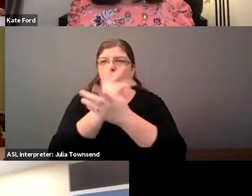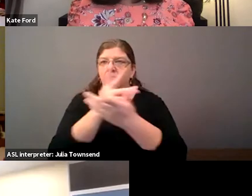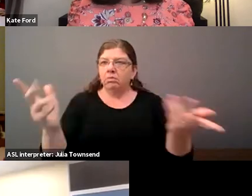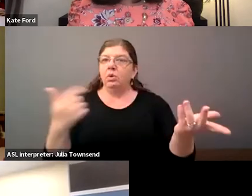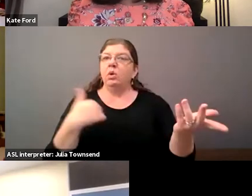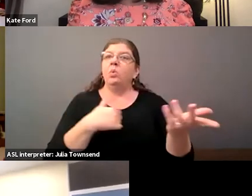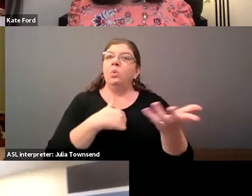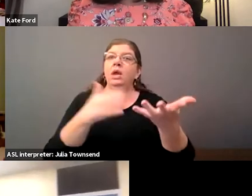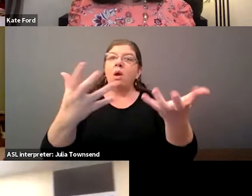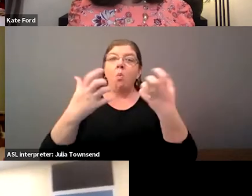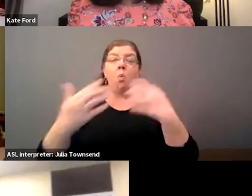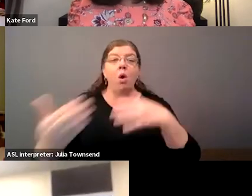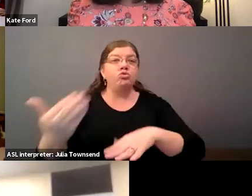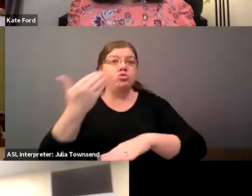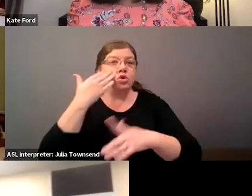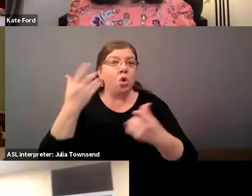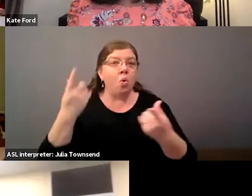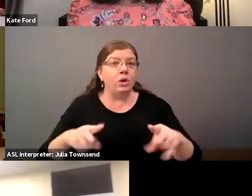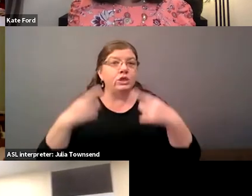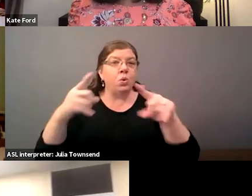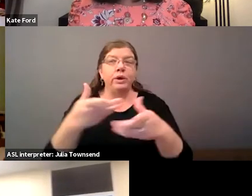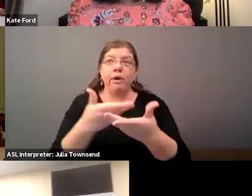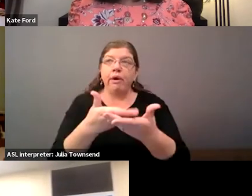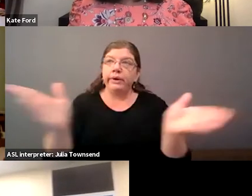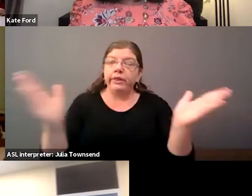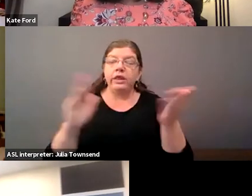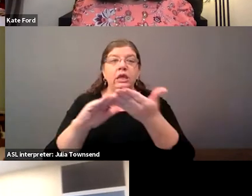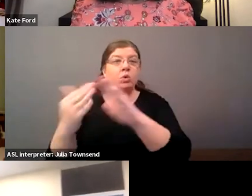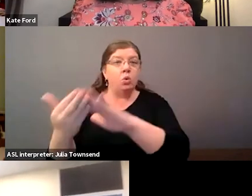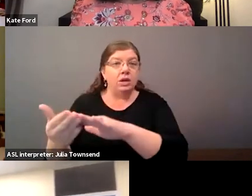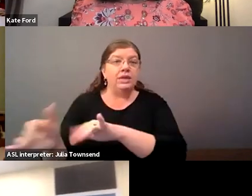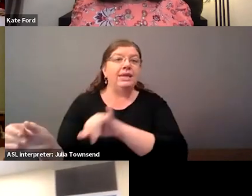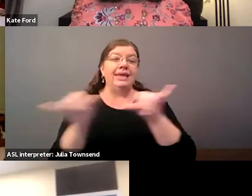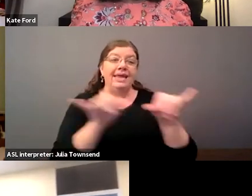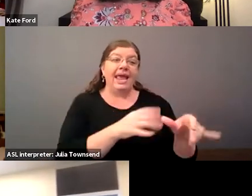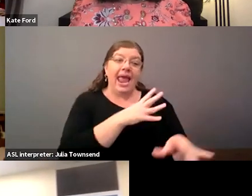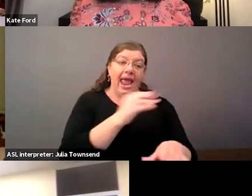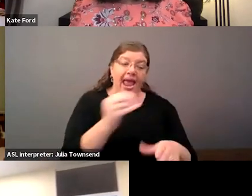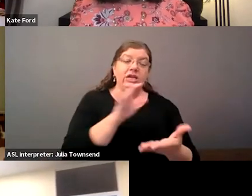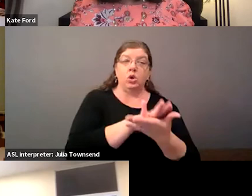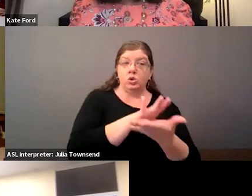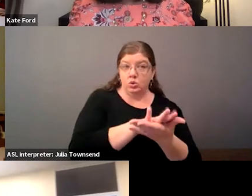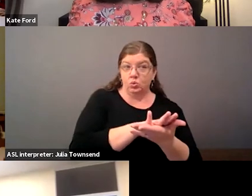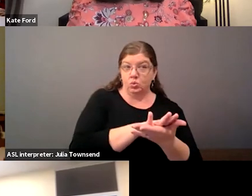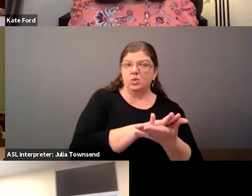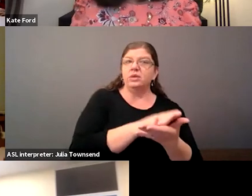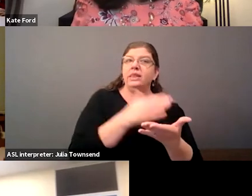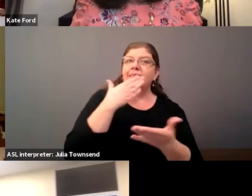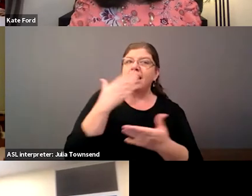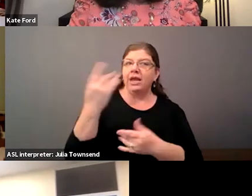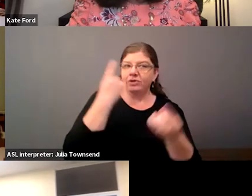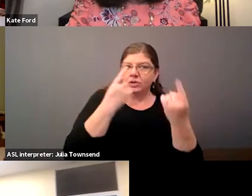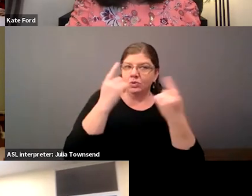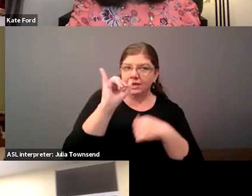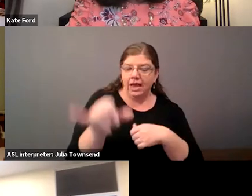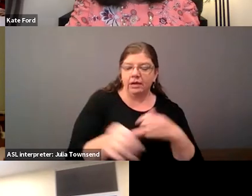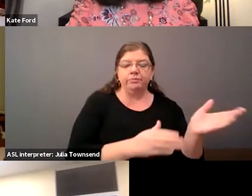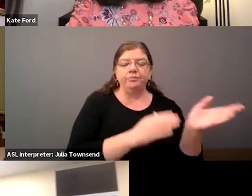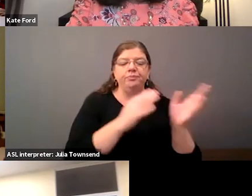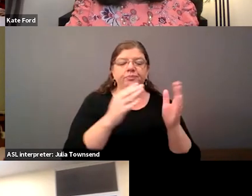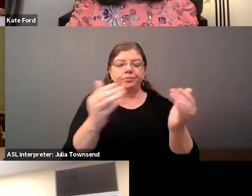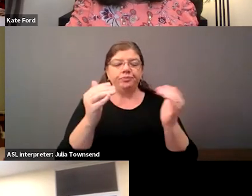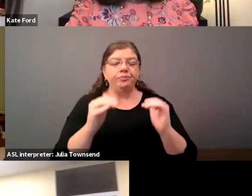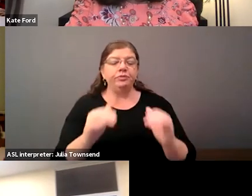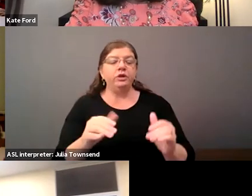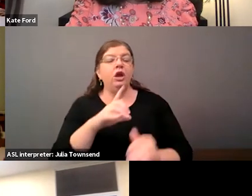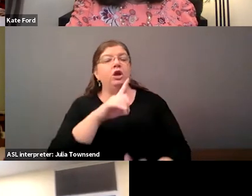want to know what's going on in our community and in our schools so thanks for considering that and also dr wagner i'm